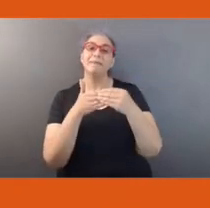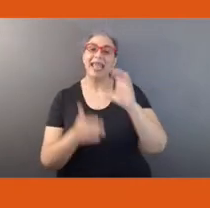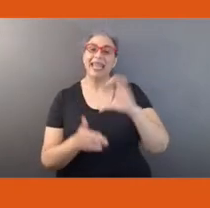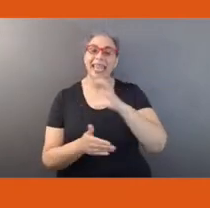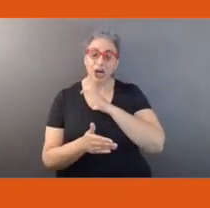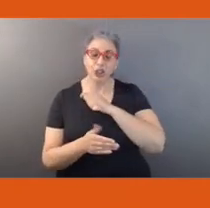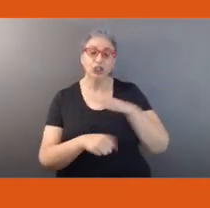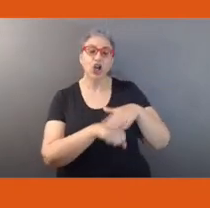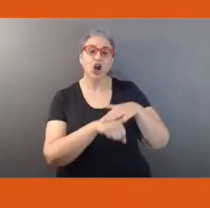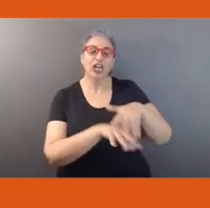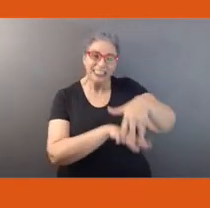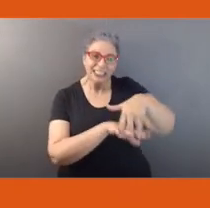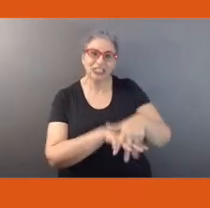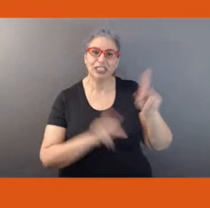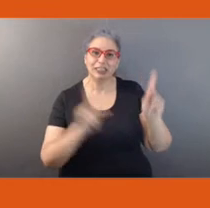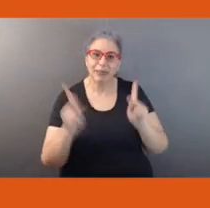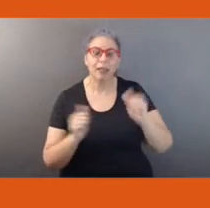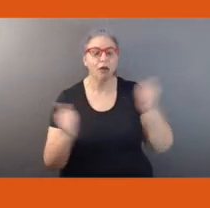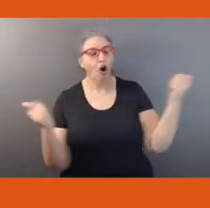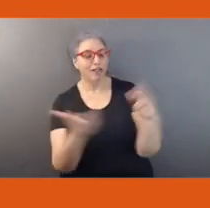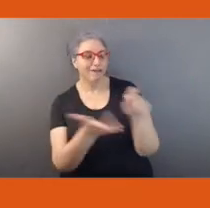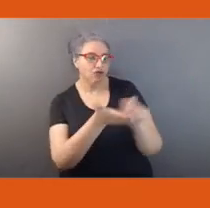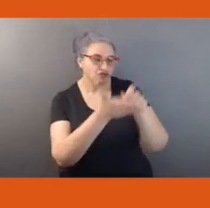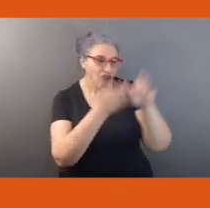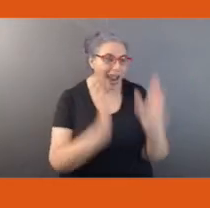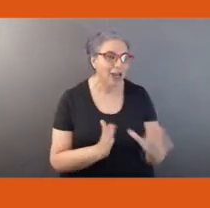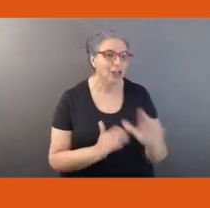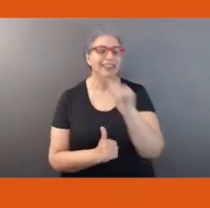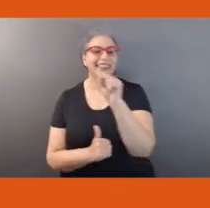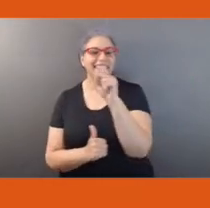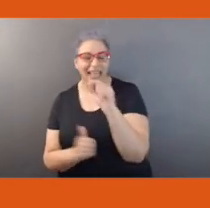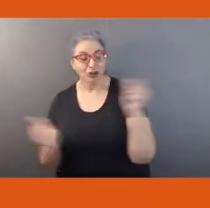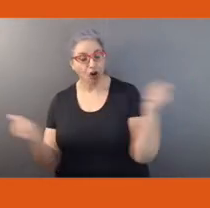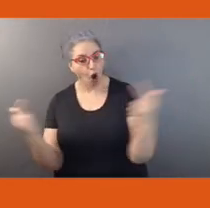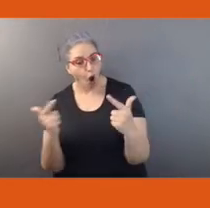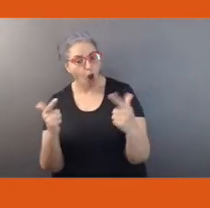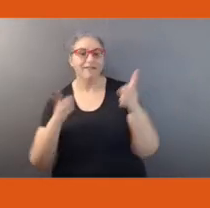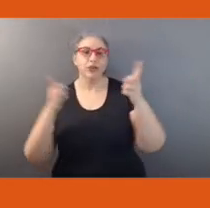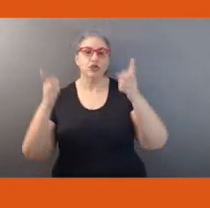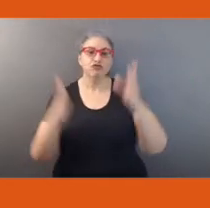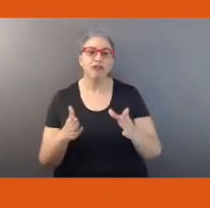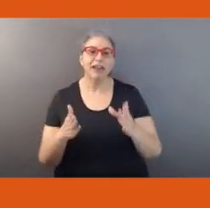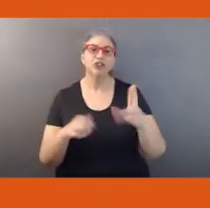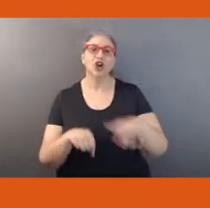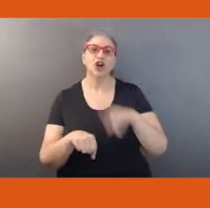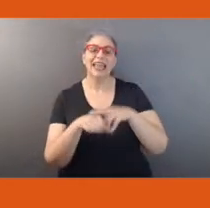of the writers, the cast, all of the directors are Native American.